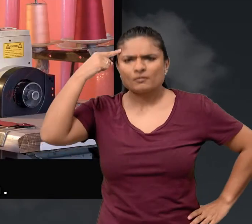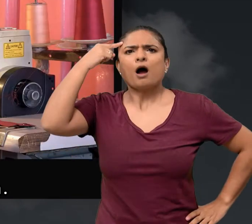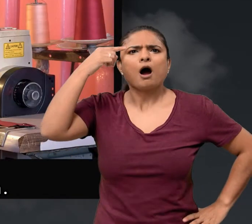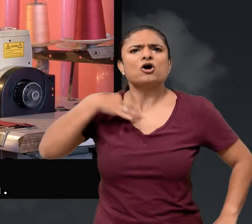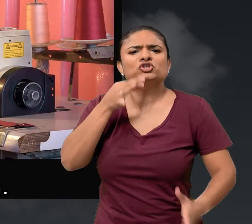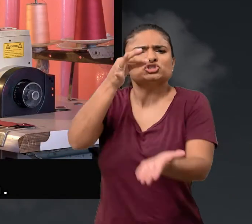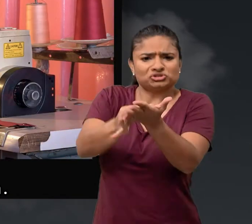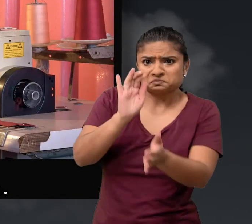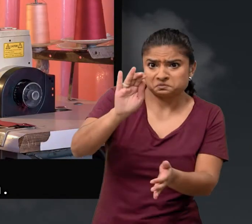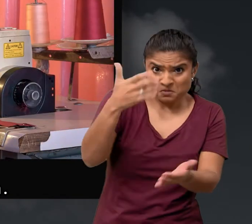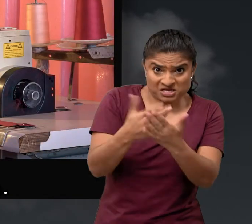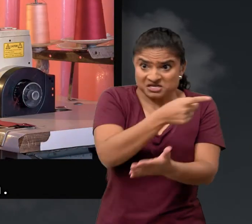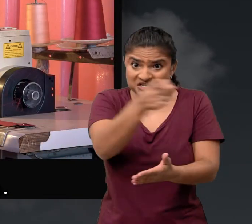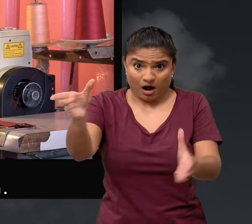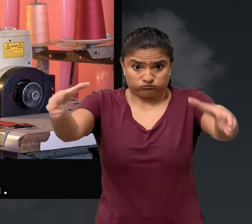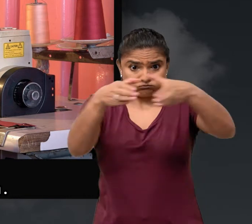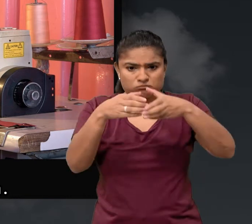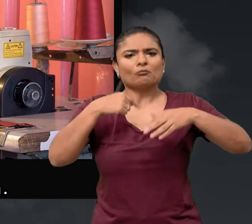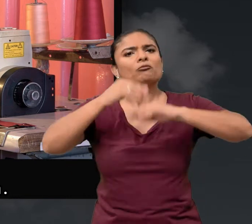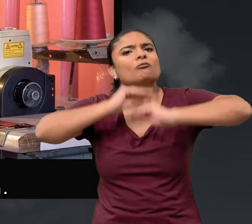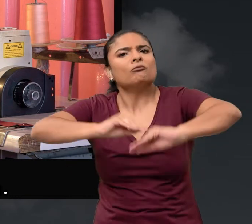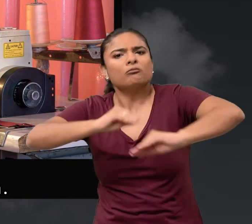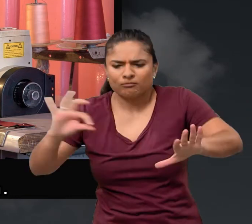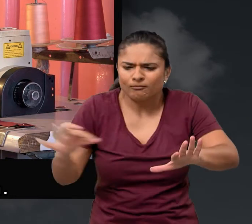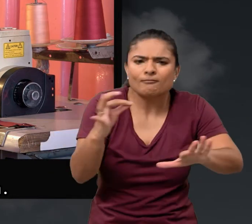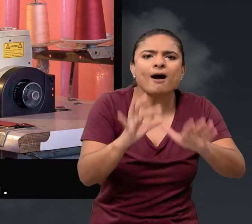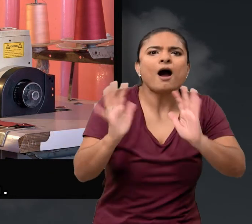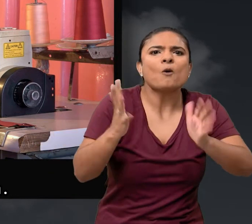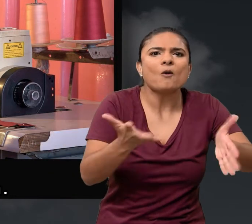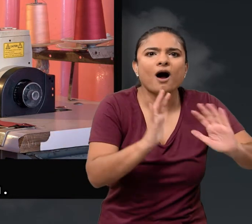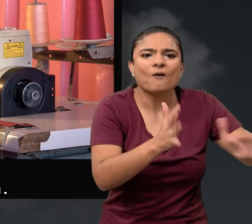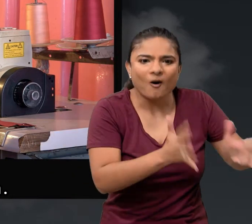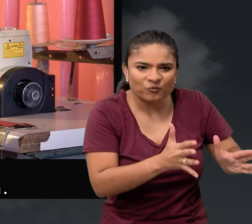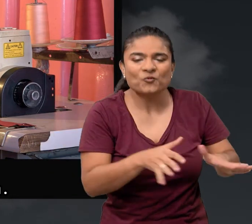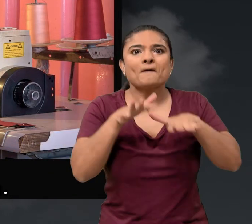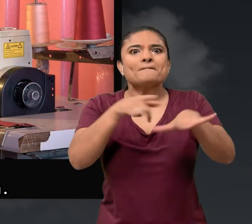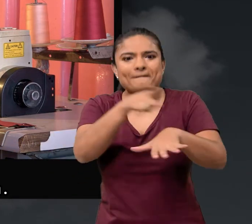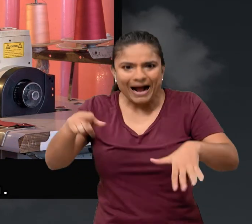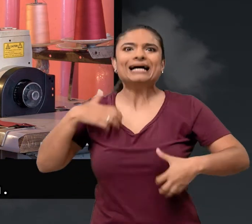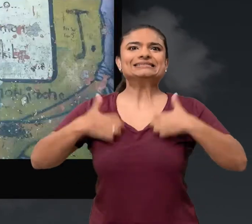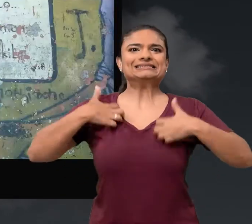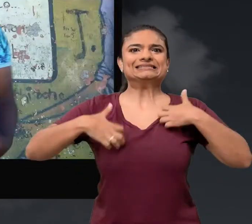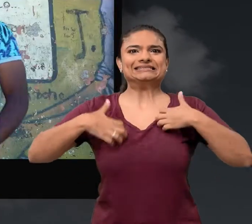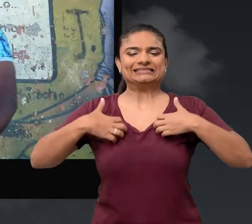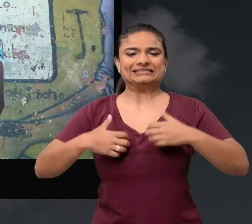then ke ngoku ndingakwazi umchazela ubana like ndiyathatha ii-classes ndingamfundisa umntu xa sefuna